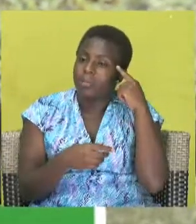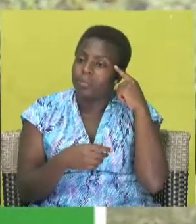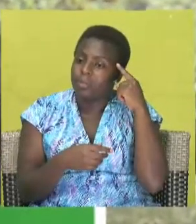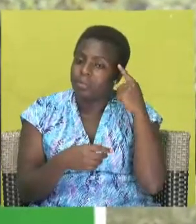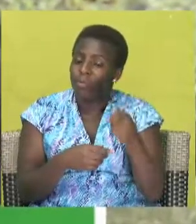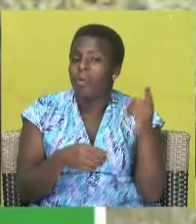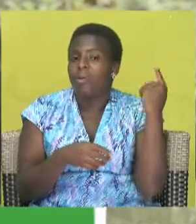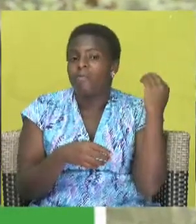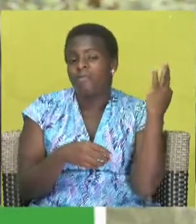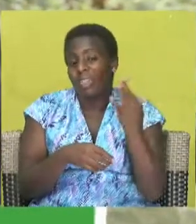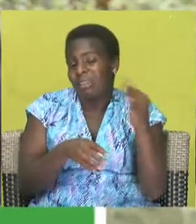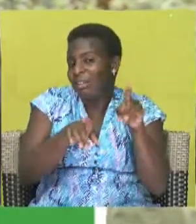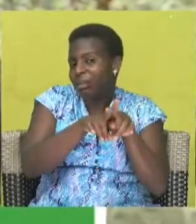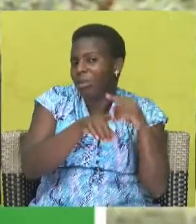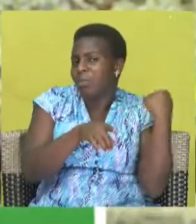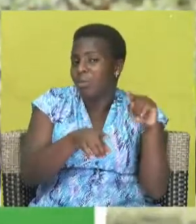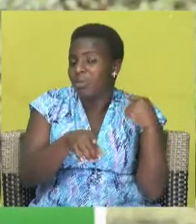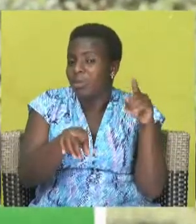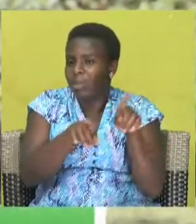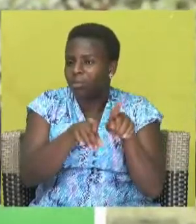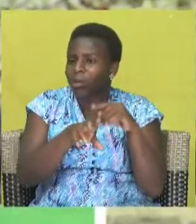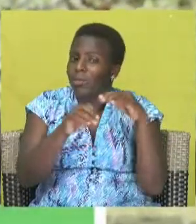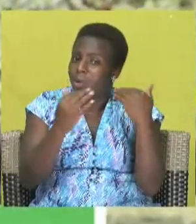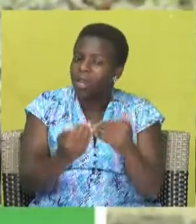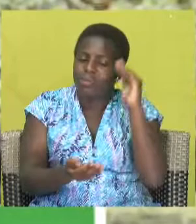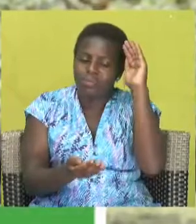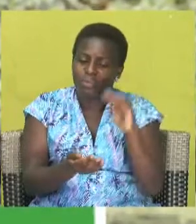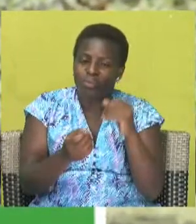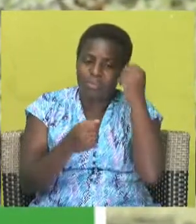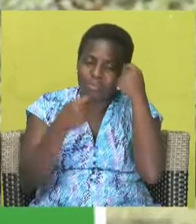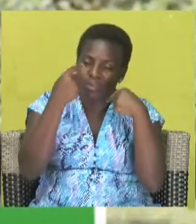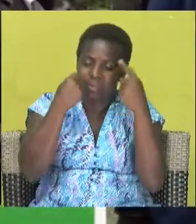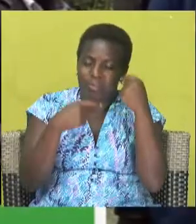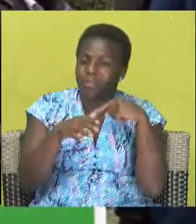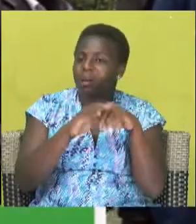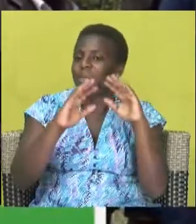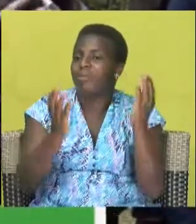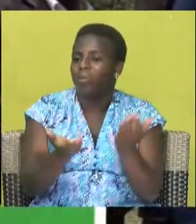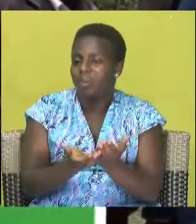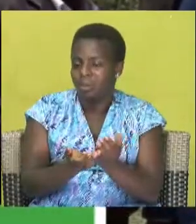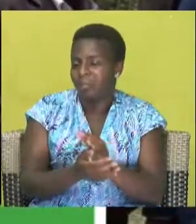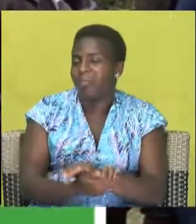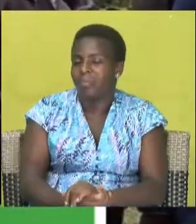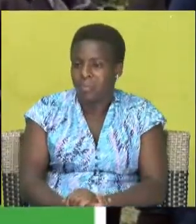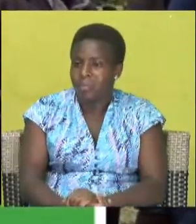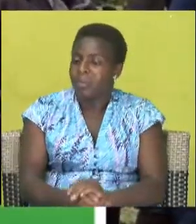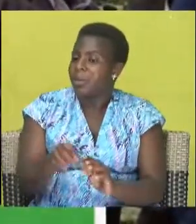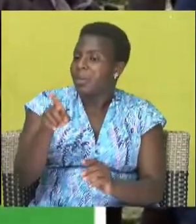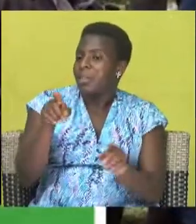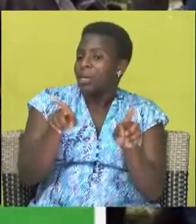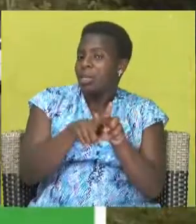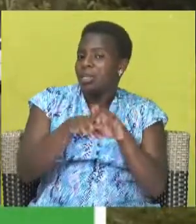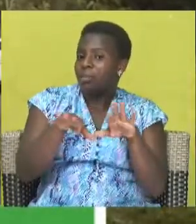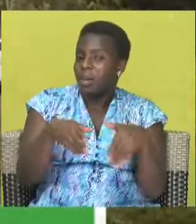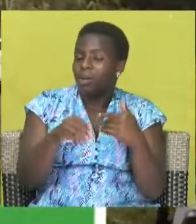for facility like this, but we have reduced crying in our community. So like our gate was safe, we are so